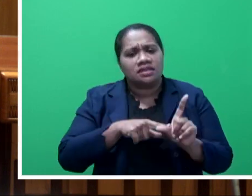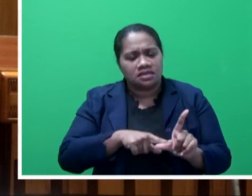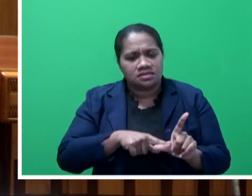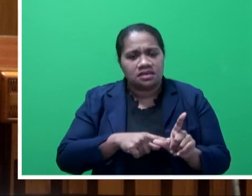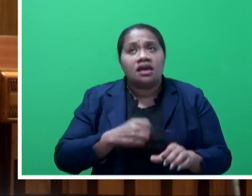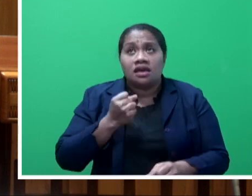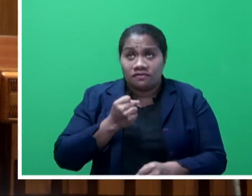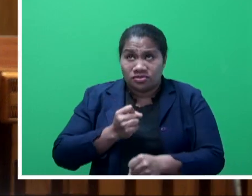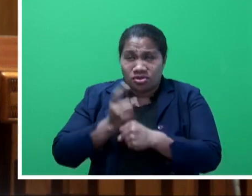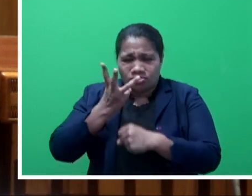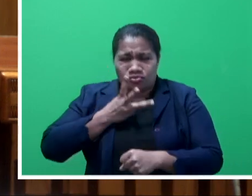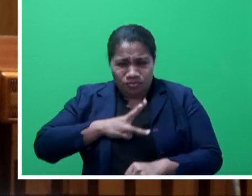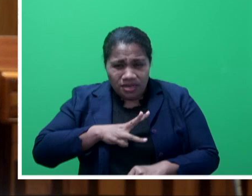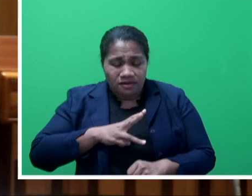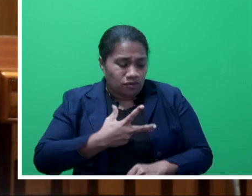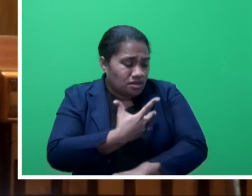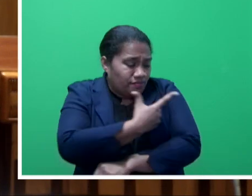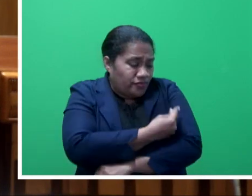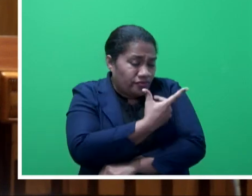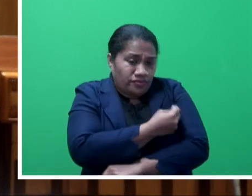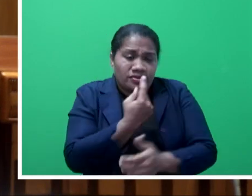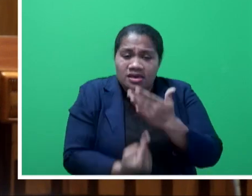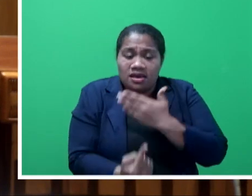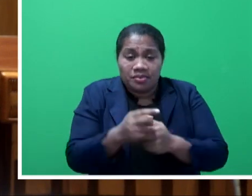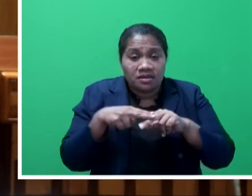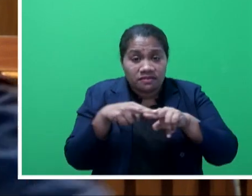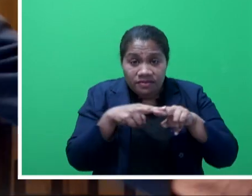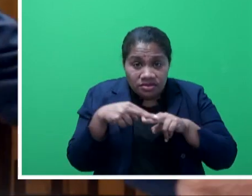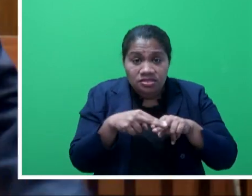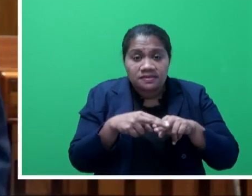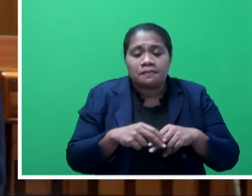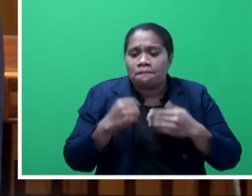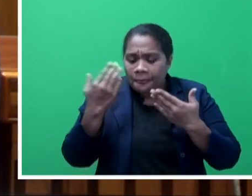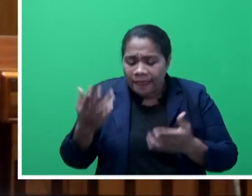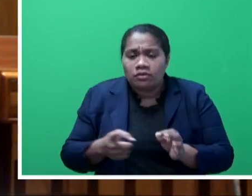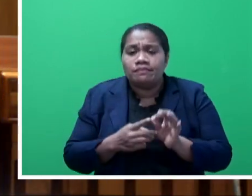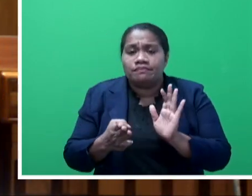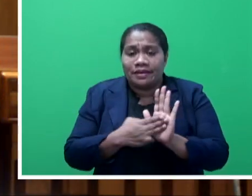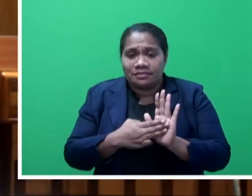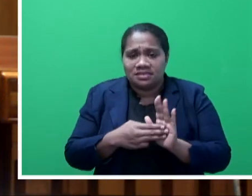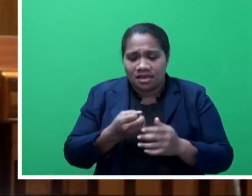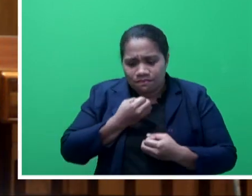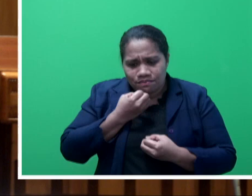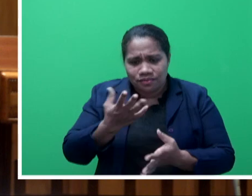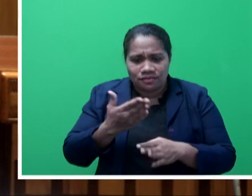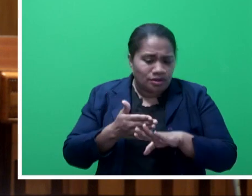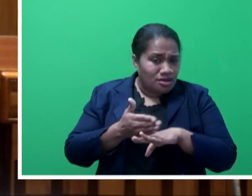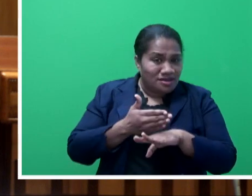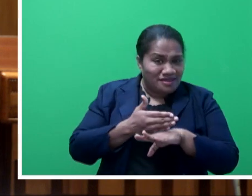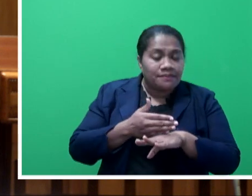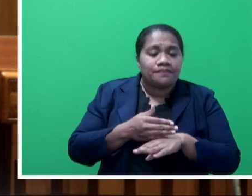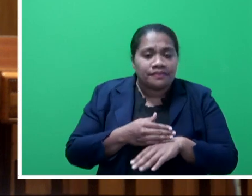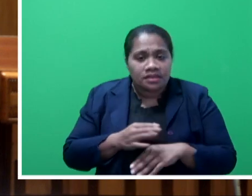the vaccination rate that's taking place in Fiji, as the Honourable Prime Minister highlighted earlier on, we now literally